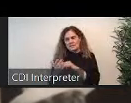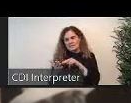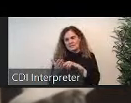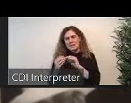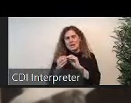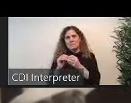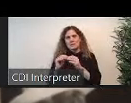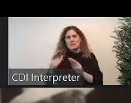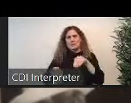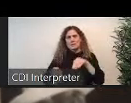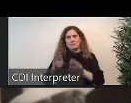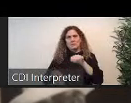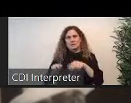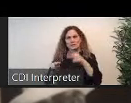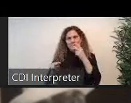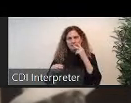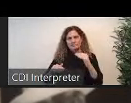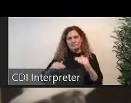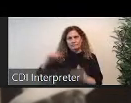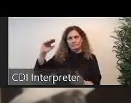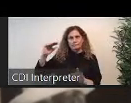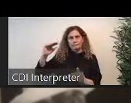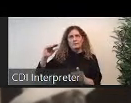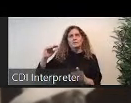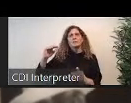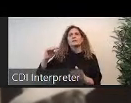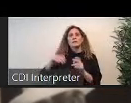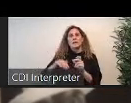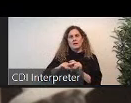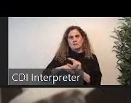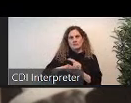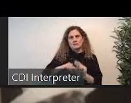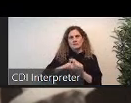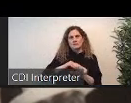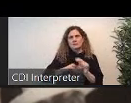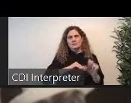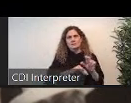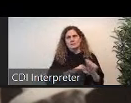between races as it relates to the vaccine rollout.